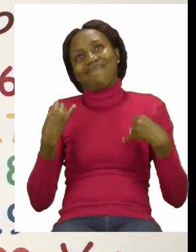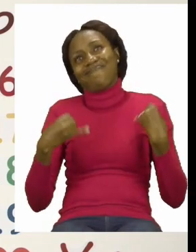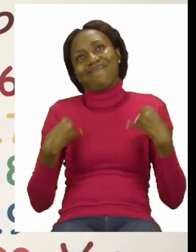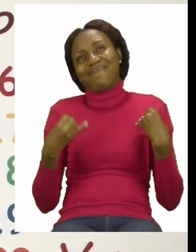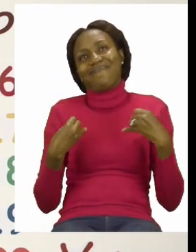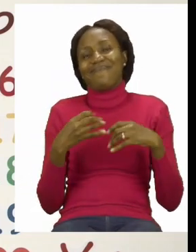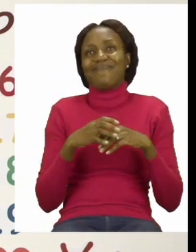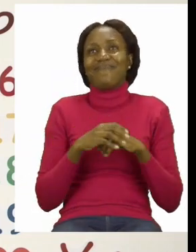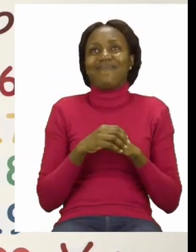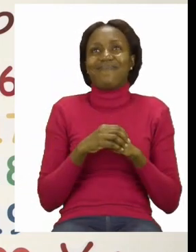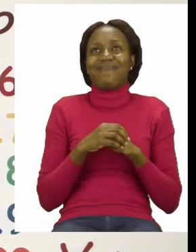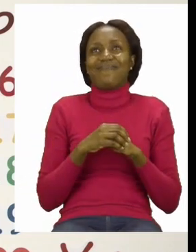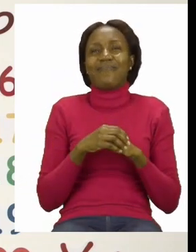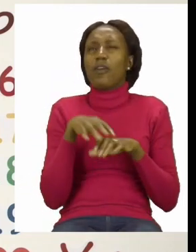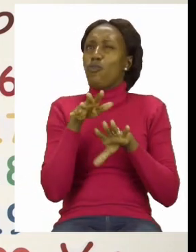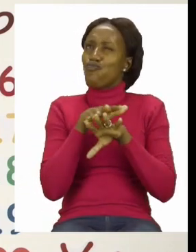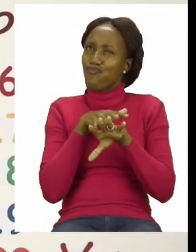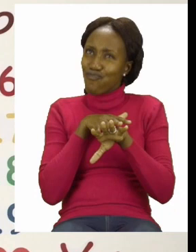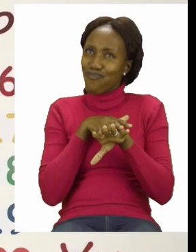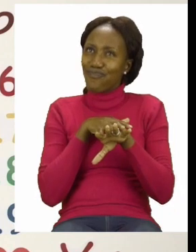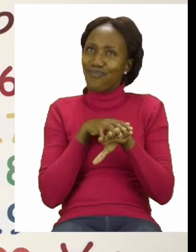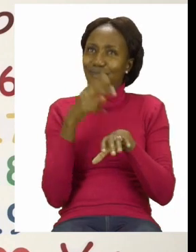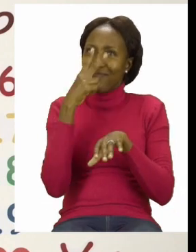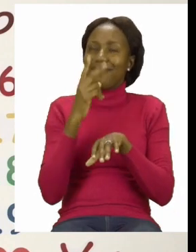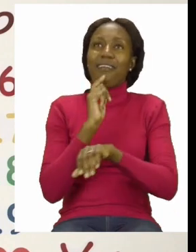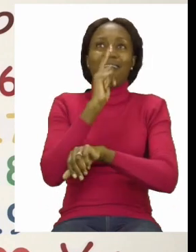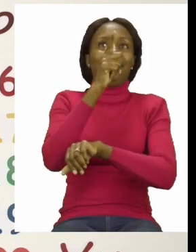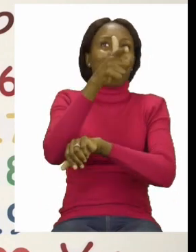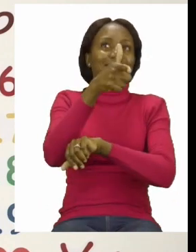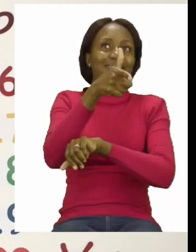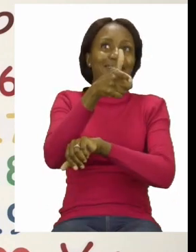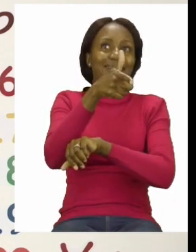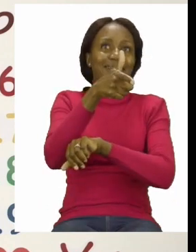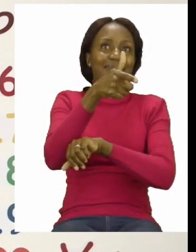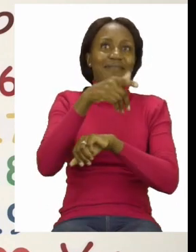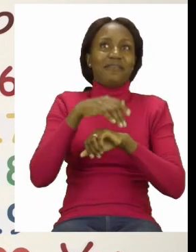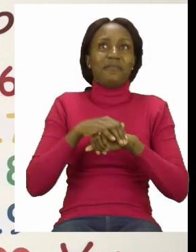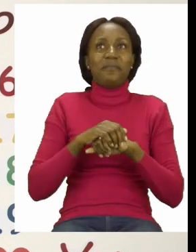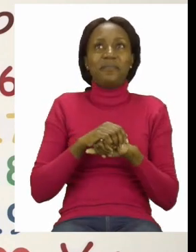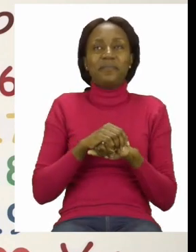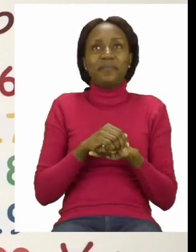exercises, take your time, and I'll see you soon after the advert break.